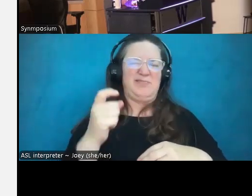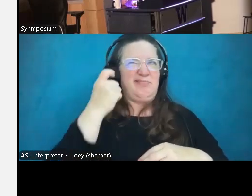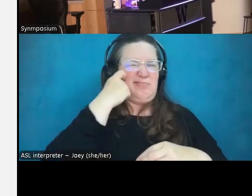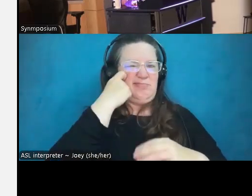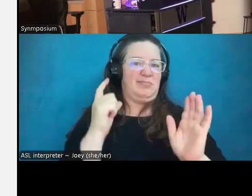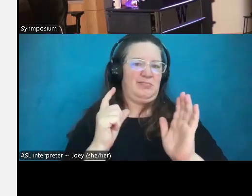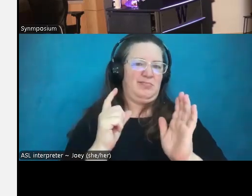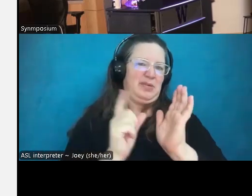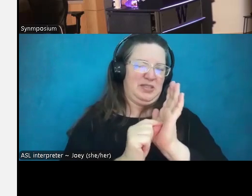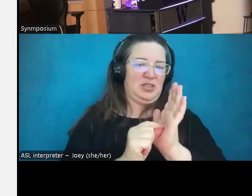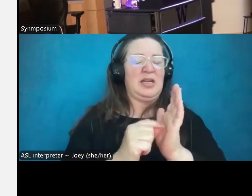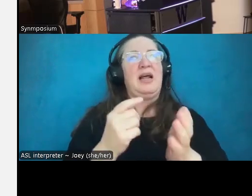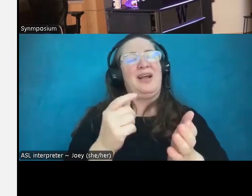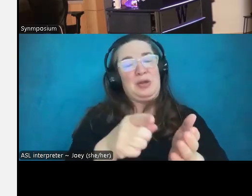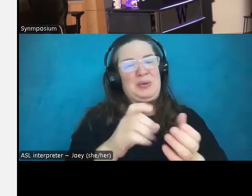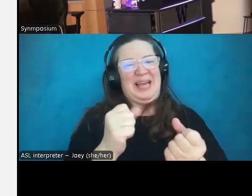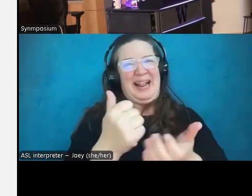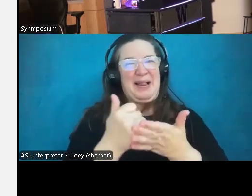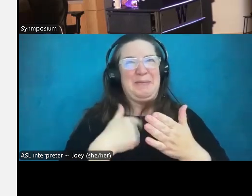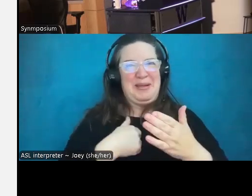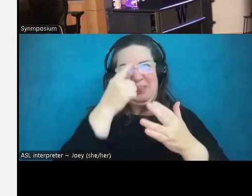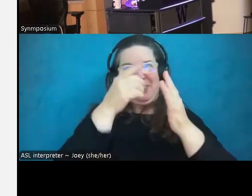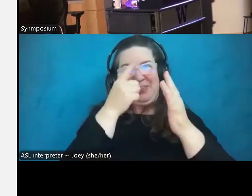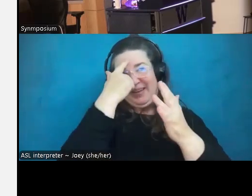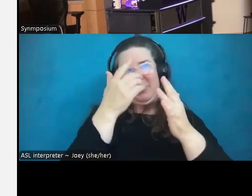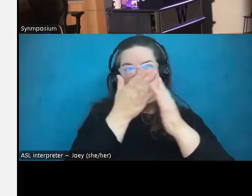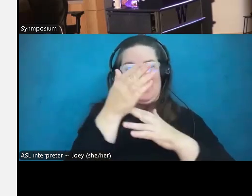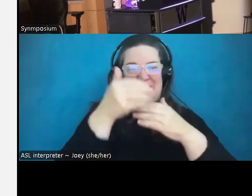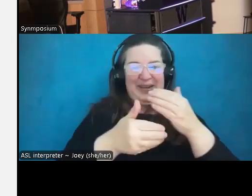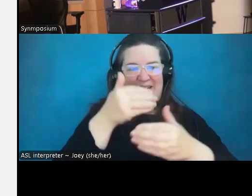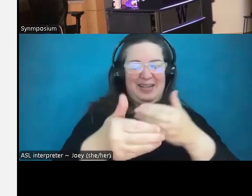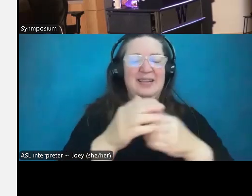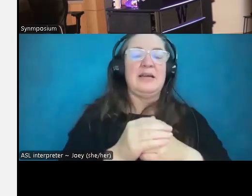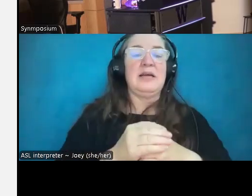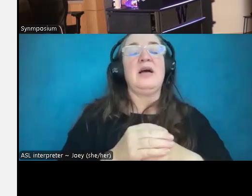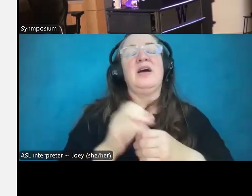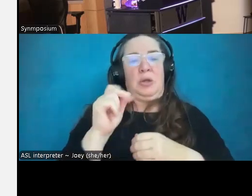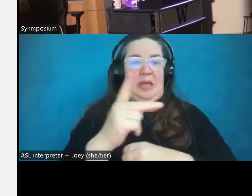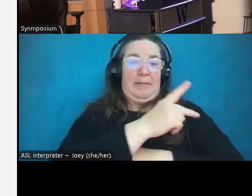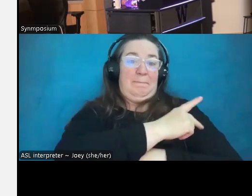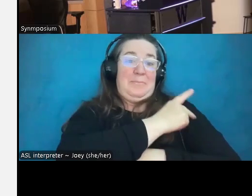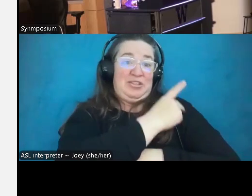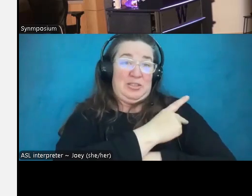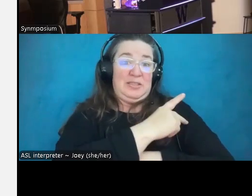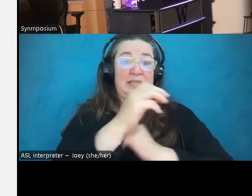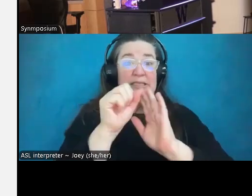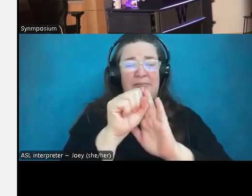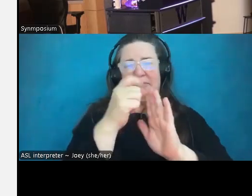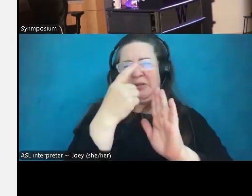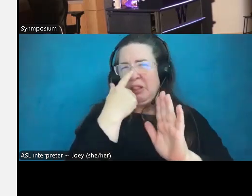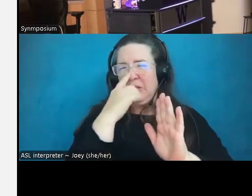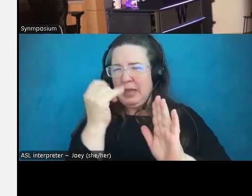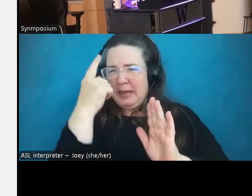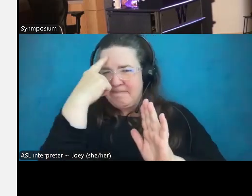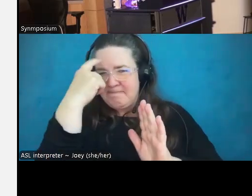guys will help me work through it. So, okay, patients have symptoms suspicious for long COVID, and you're